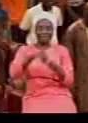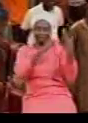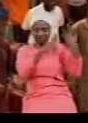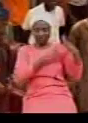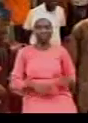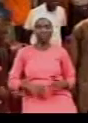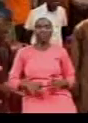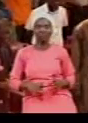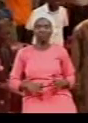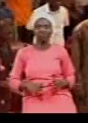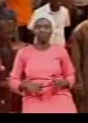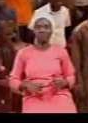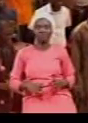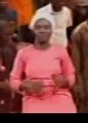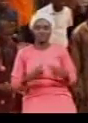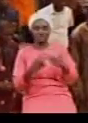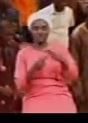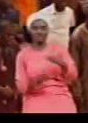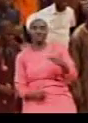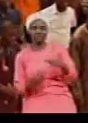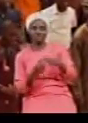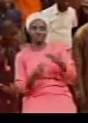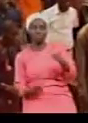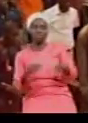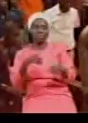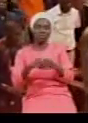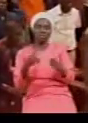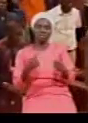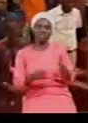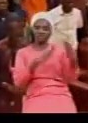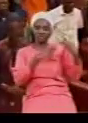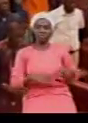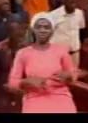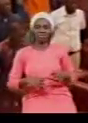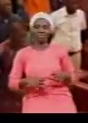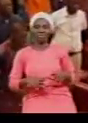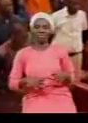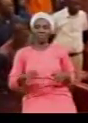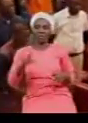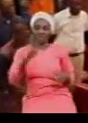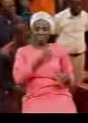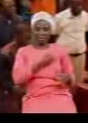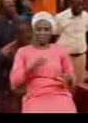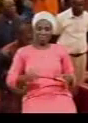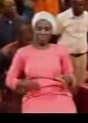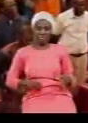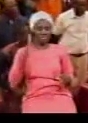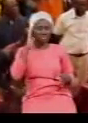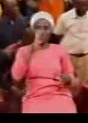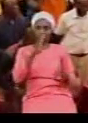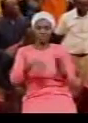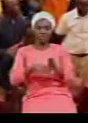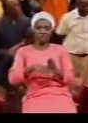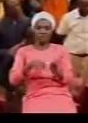Nebuchadnezzar will be driven to the wilderness, to the forest.